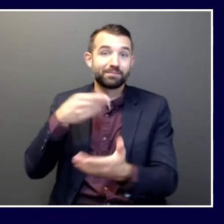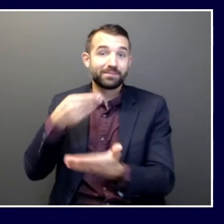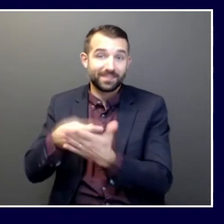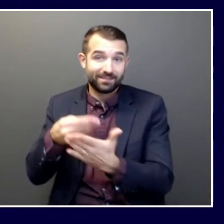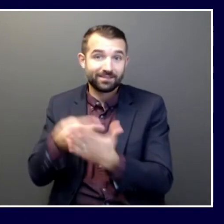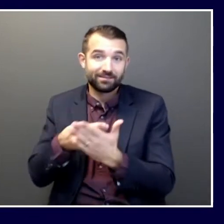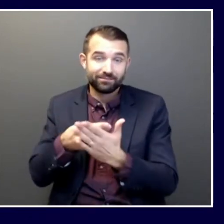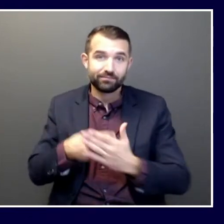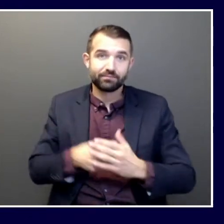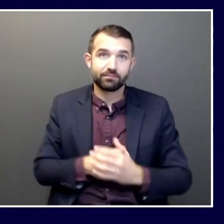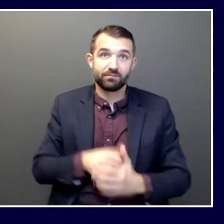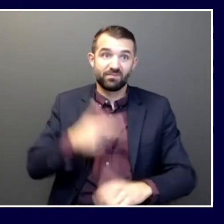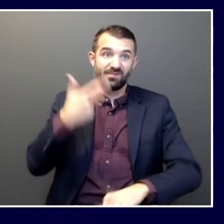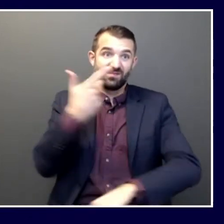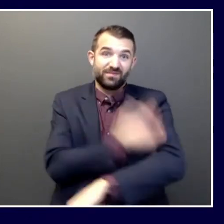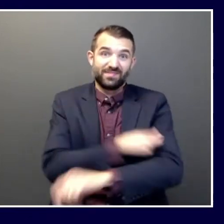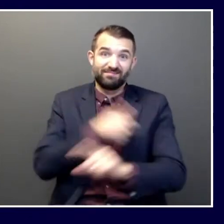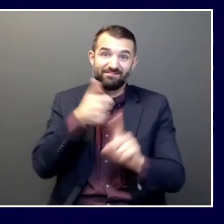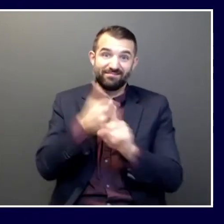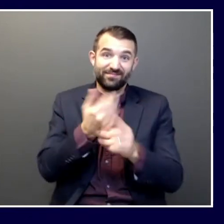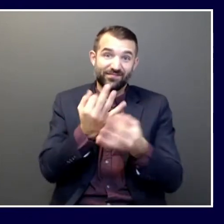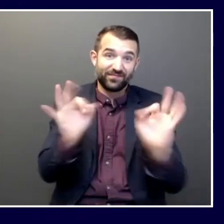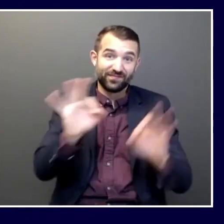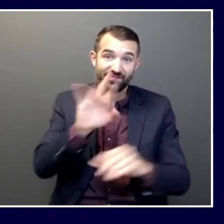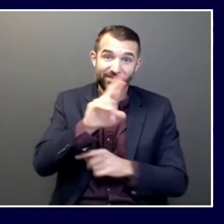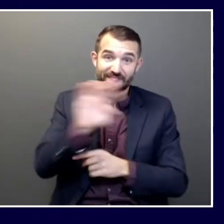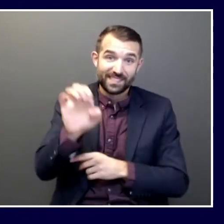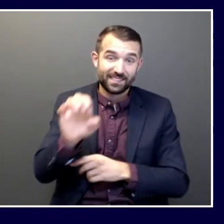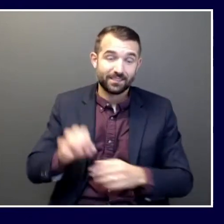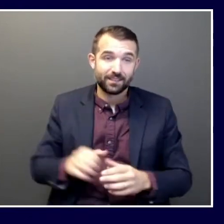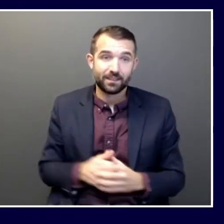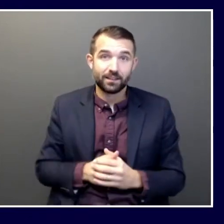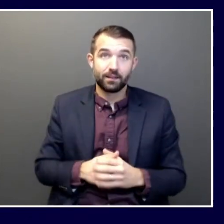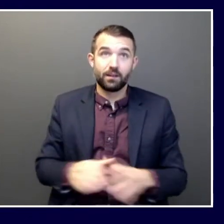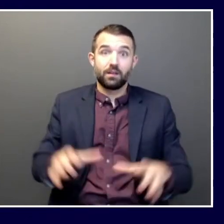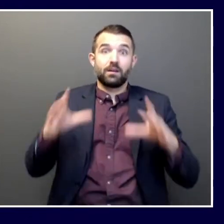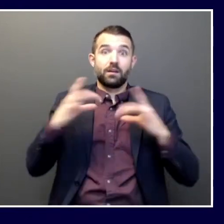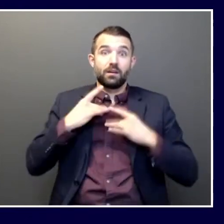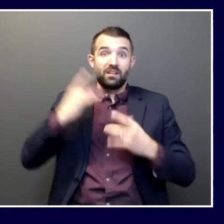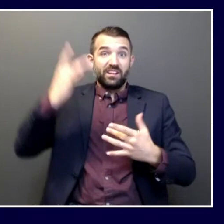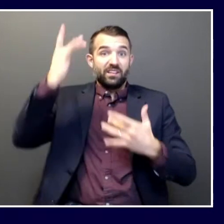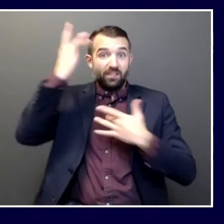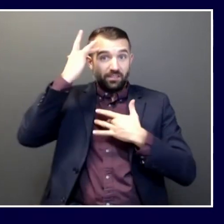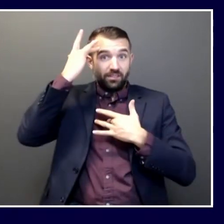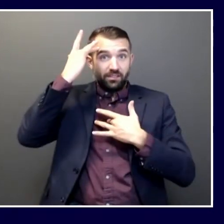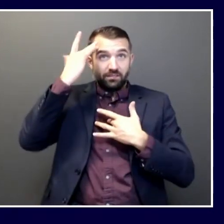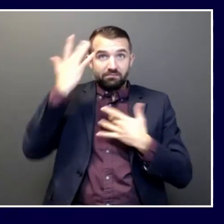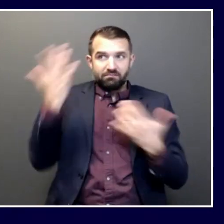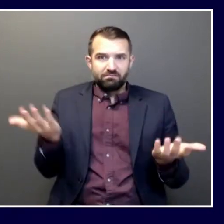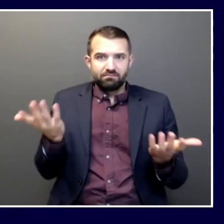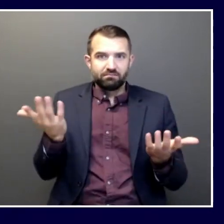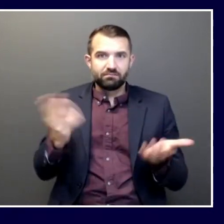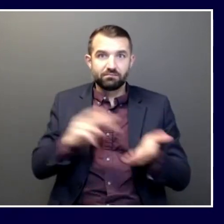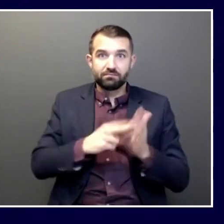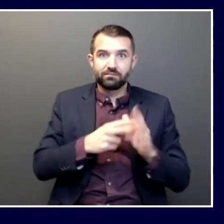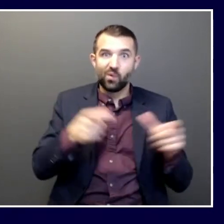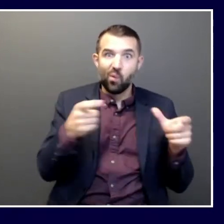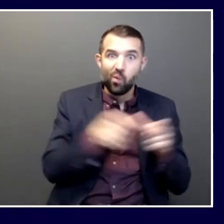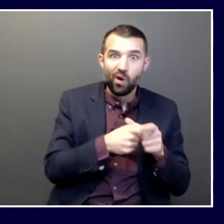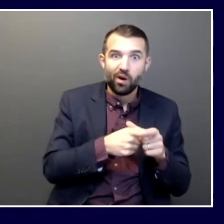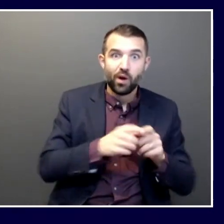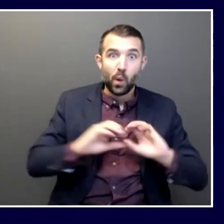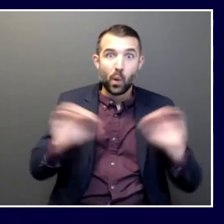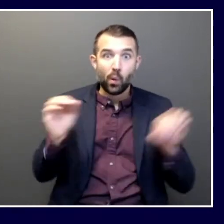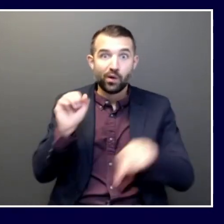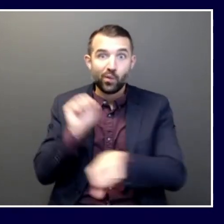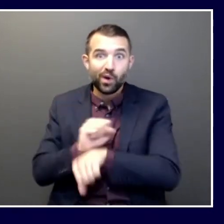everyone, but getting sick from COVID can be costly. Once fully vaccinated, one tangible